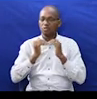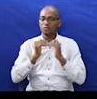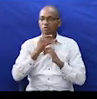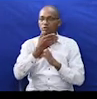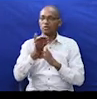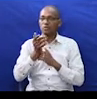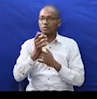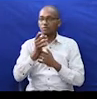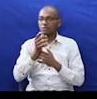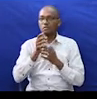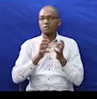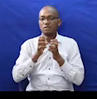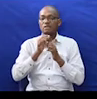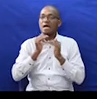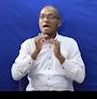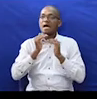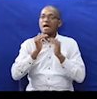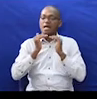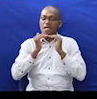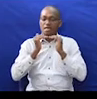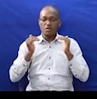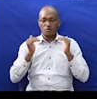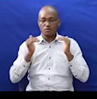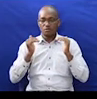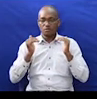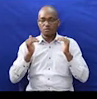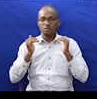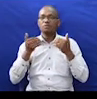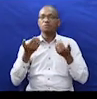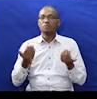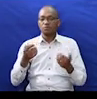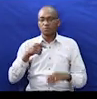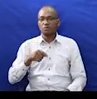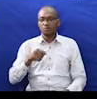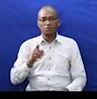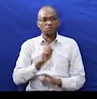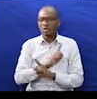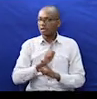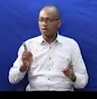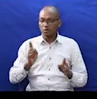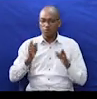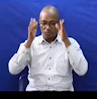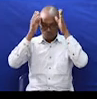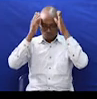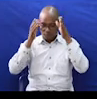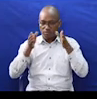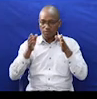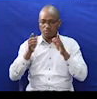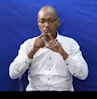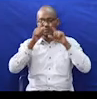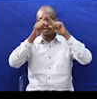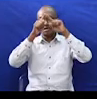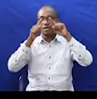equal, as well as corresponding angles are equals. But today we are not consider the angles of the